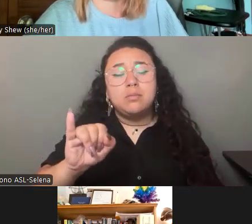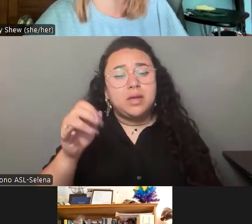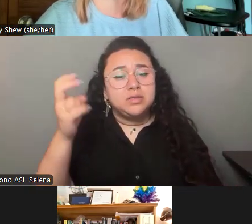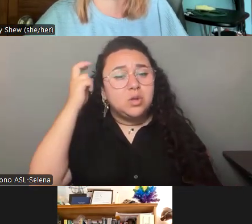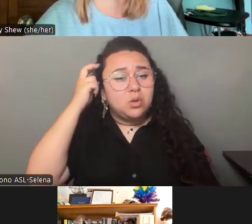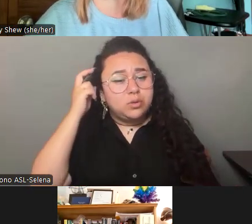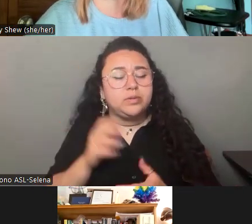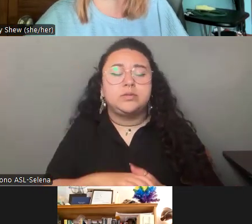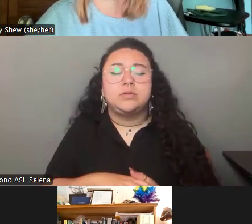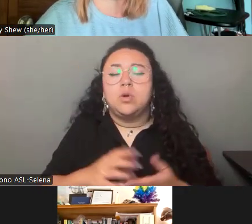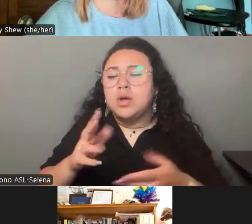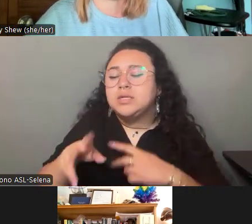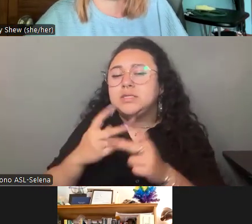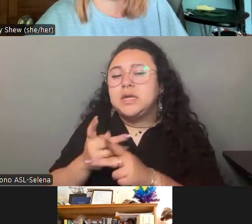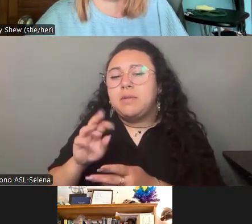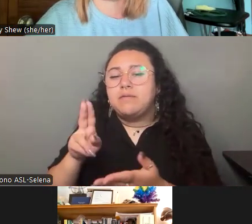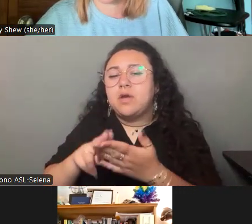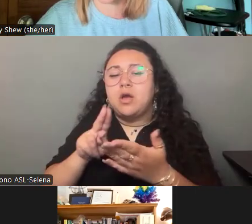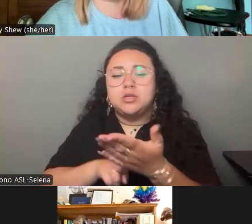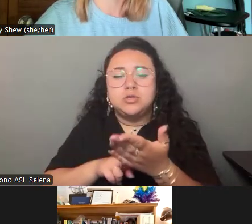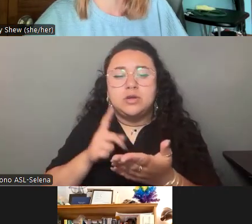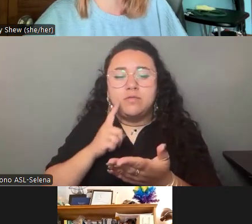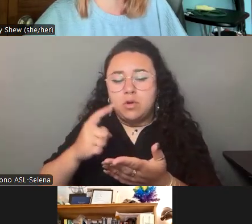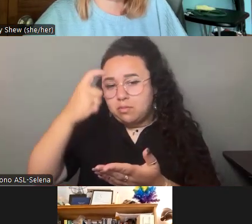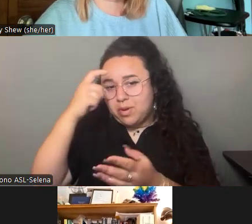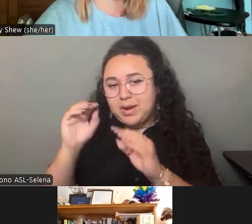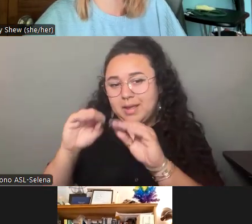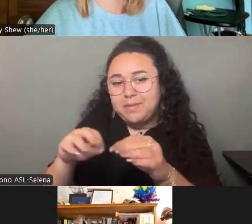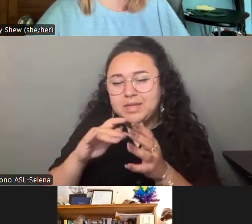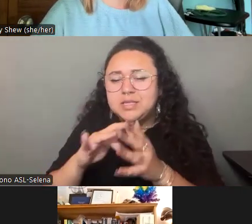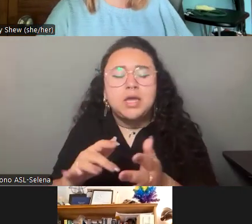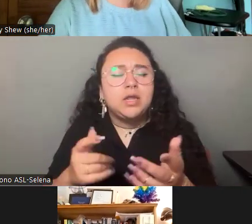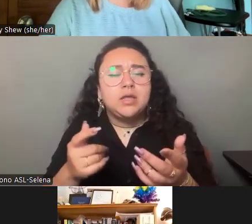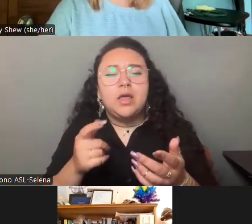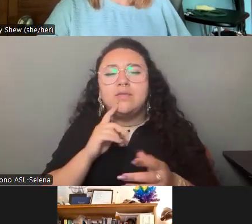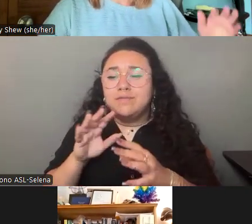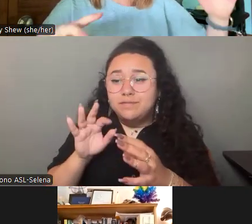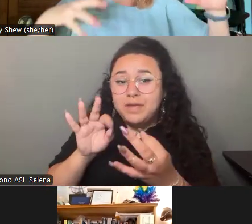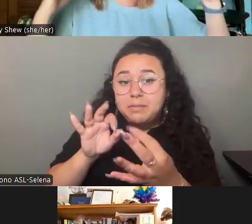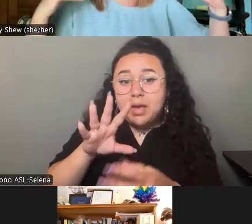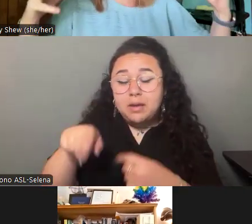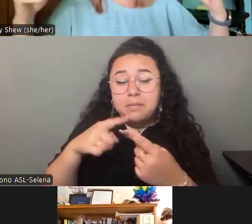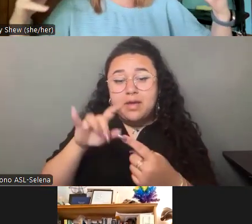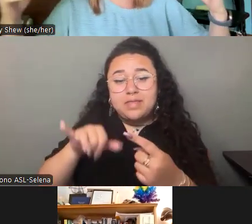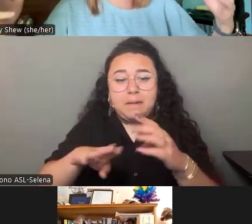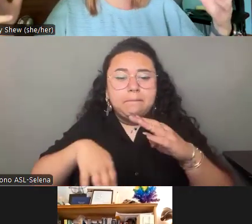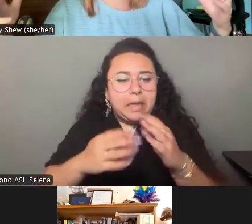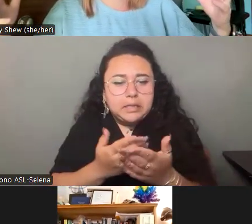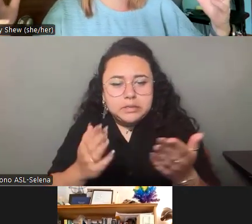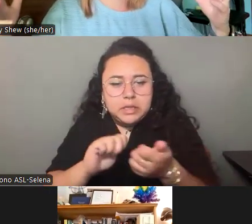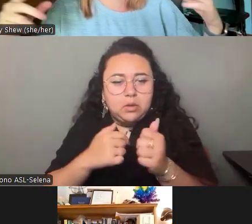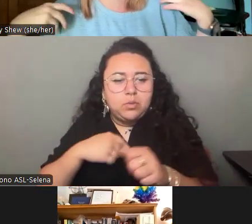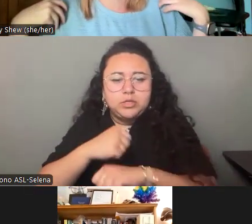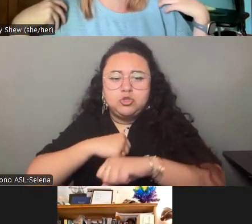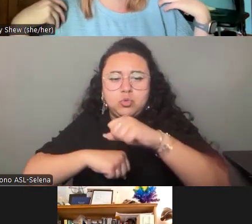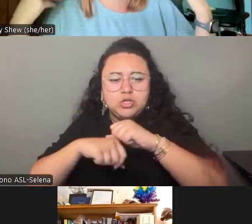want to have if we're entering into a brain implant study, right? These very, basic things about like how we structure some of